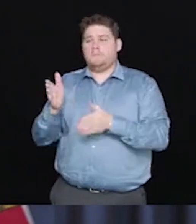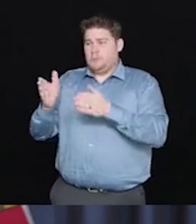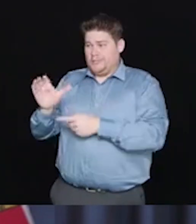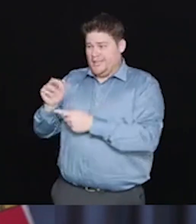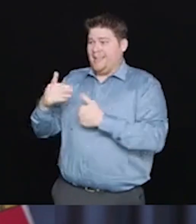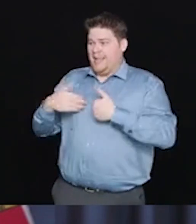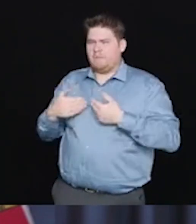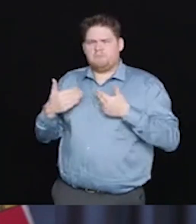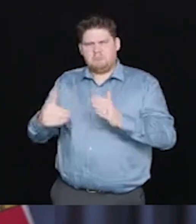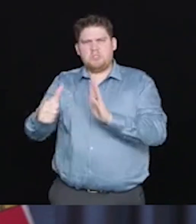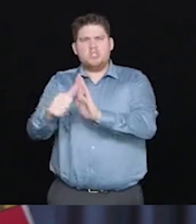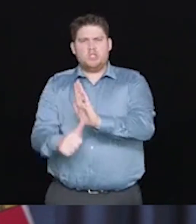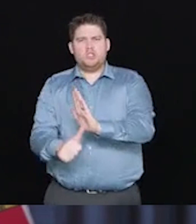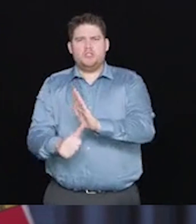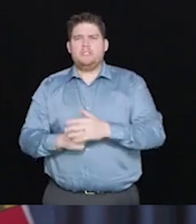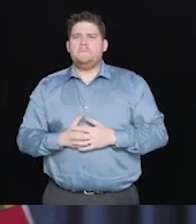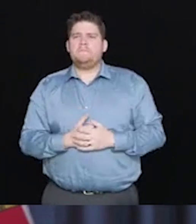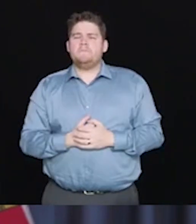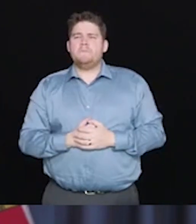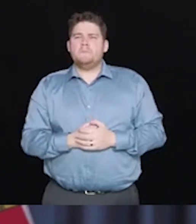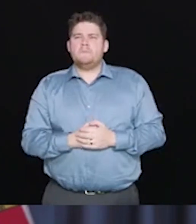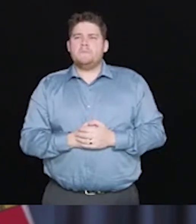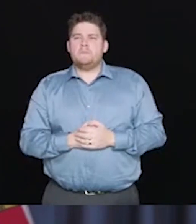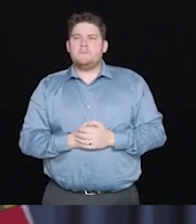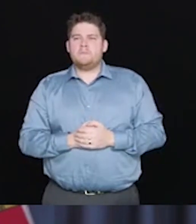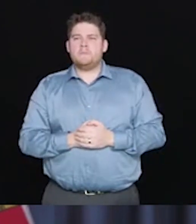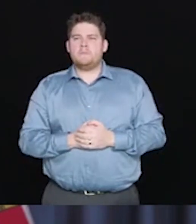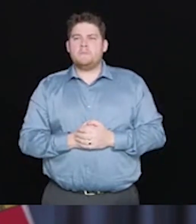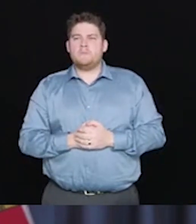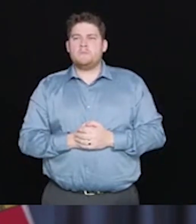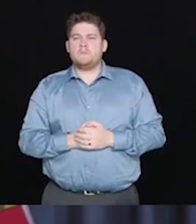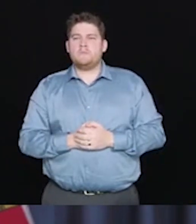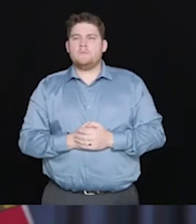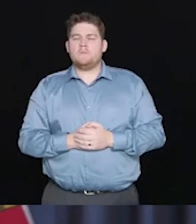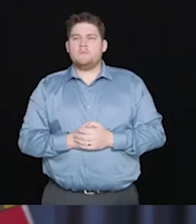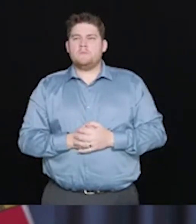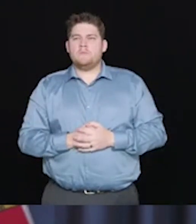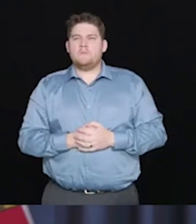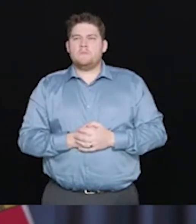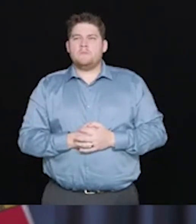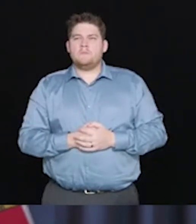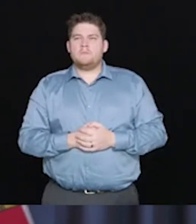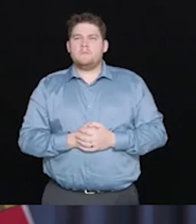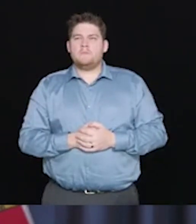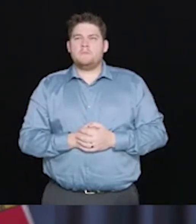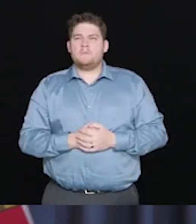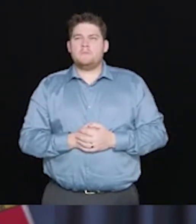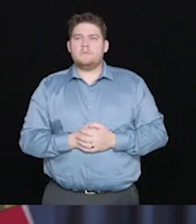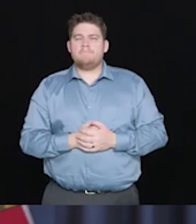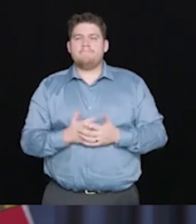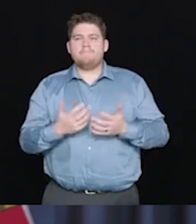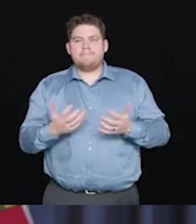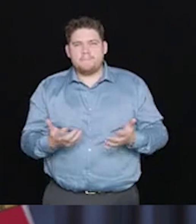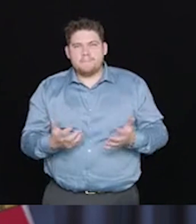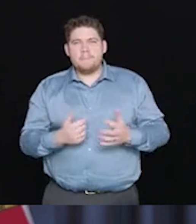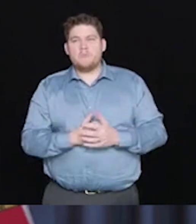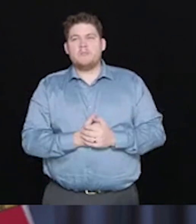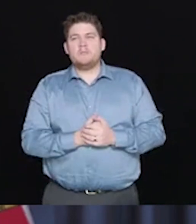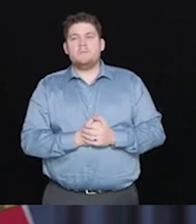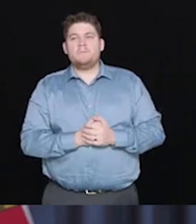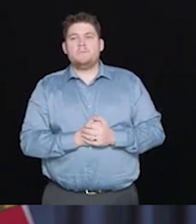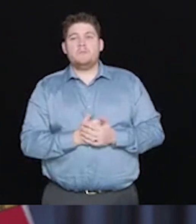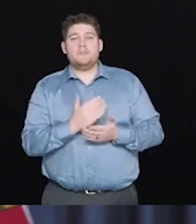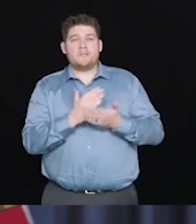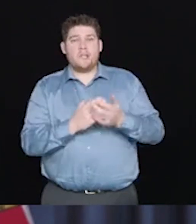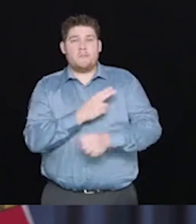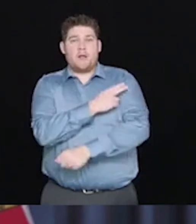hospitals and for doctors and for nurses who are not doing the work that they were born to do, that they've done to restore